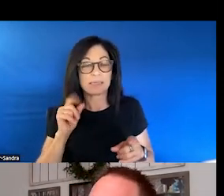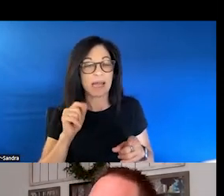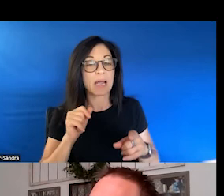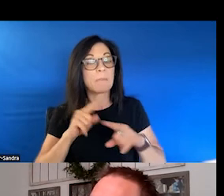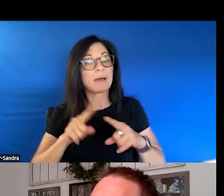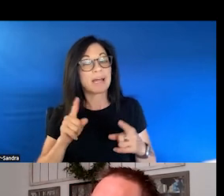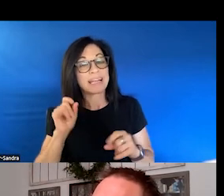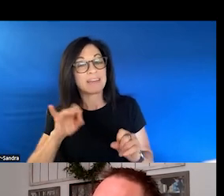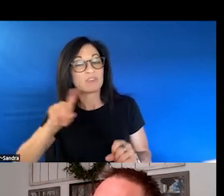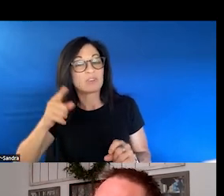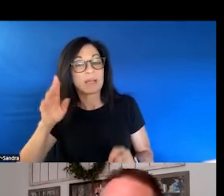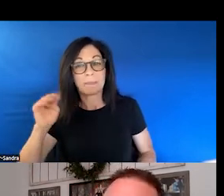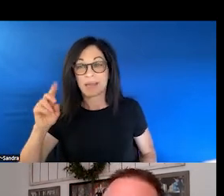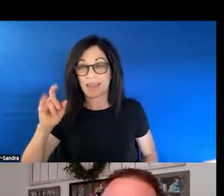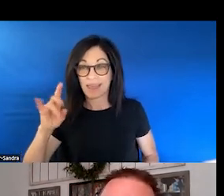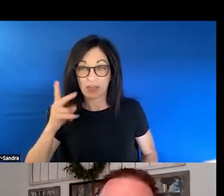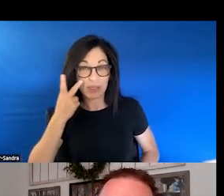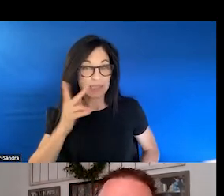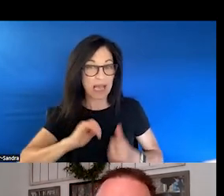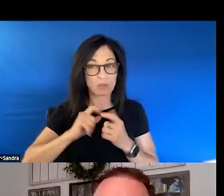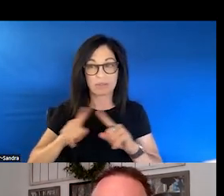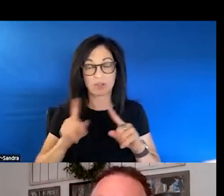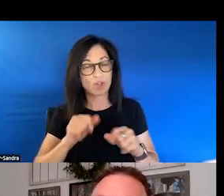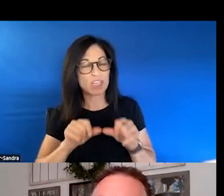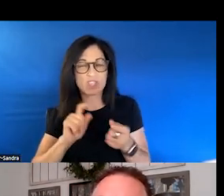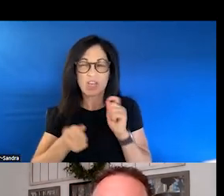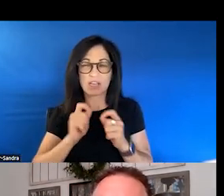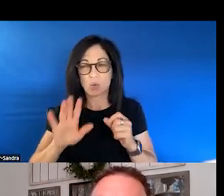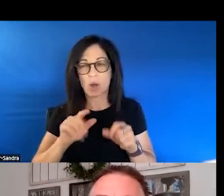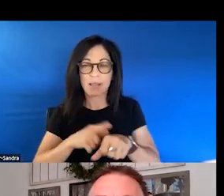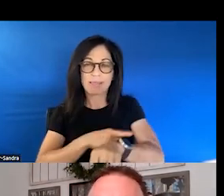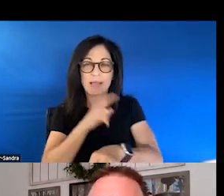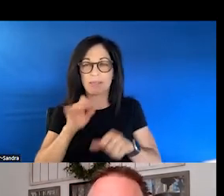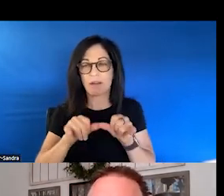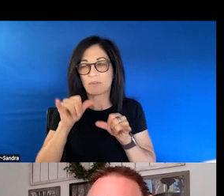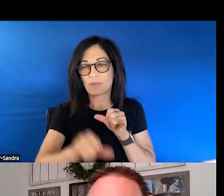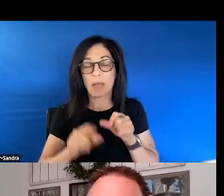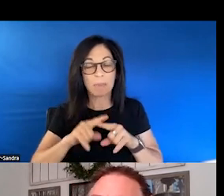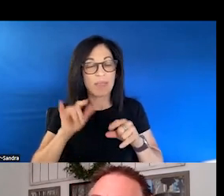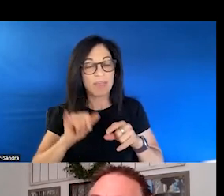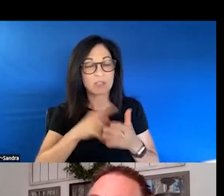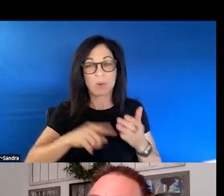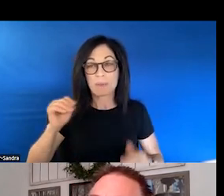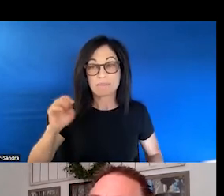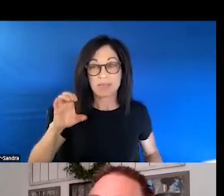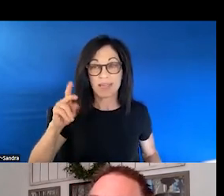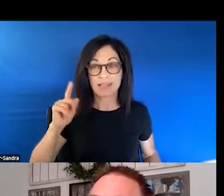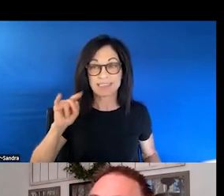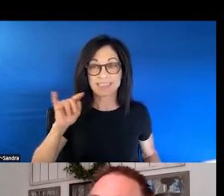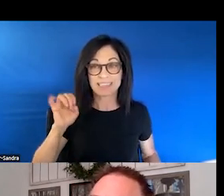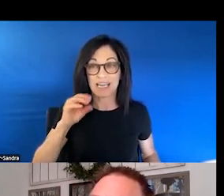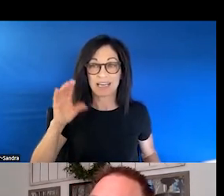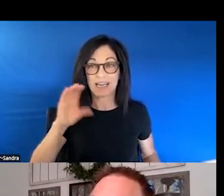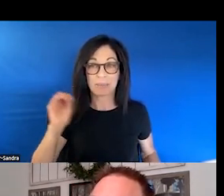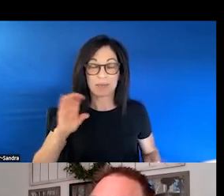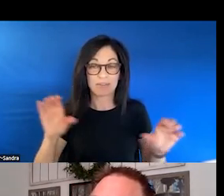different for you. You can change your lengths of stay, but this is data that McKinsey & Company gathered for your specific region. You can now